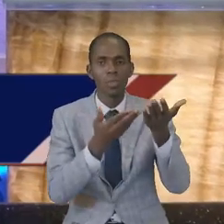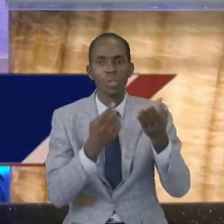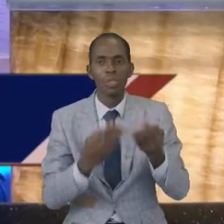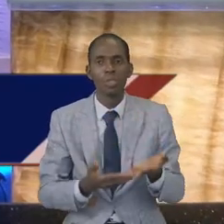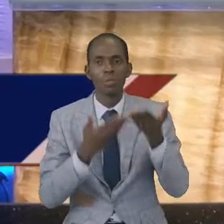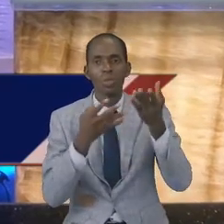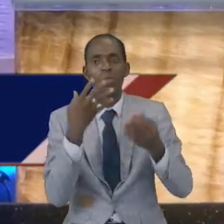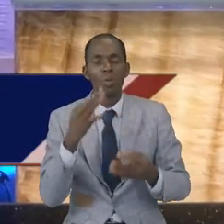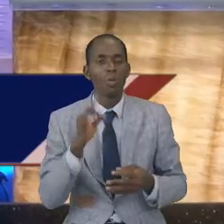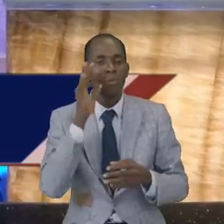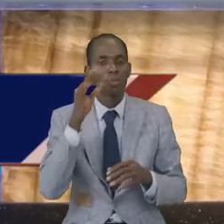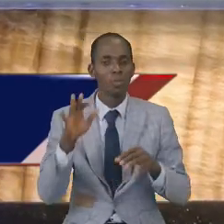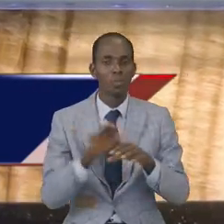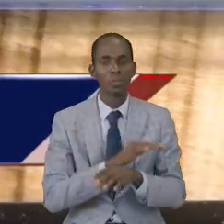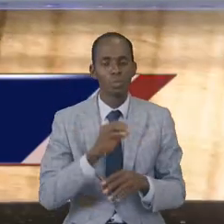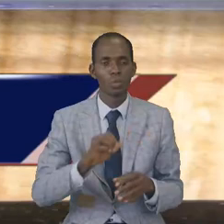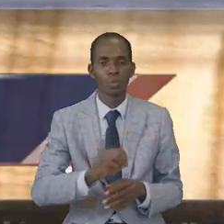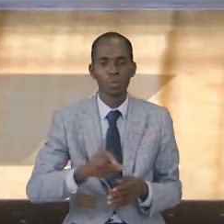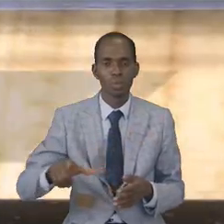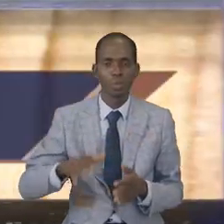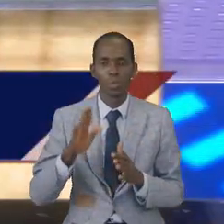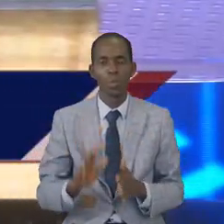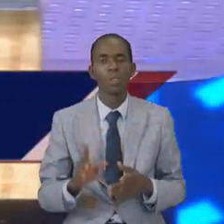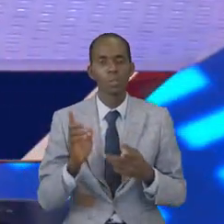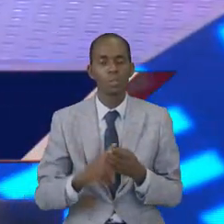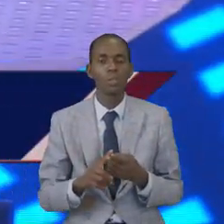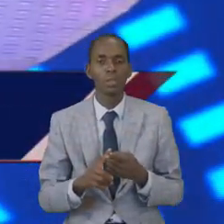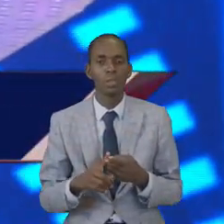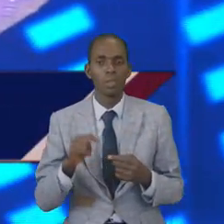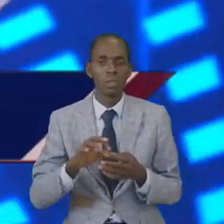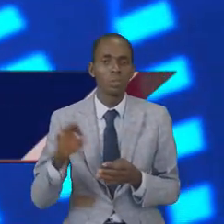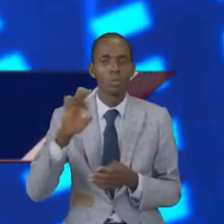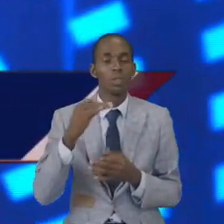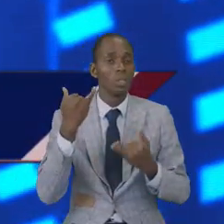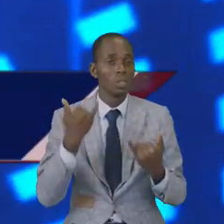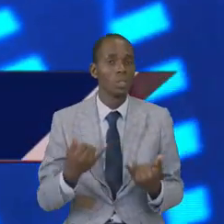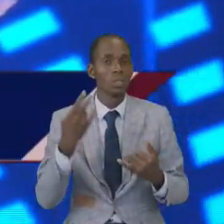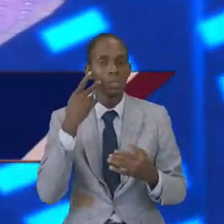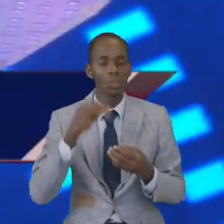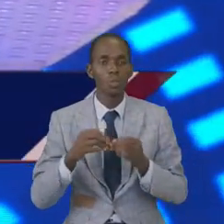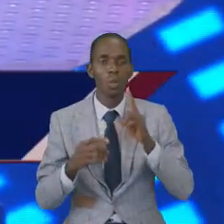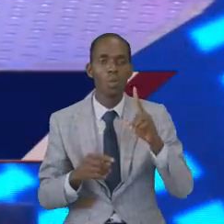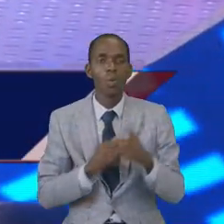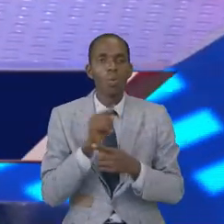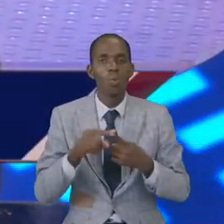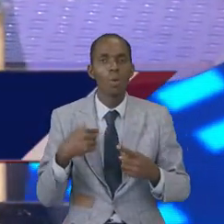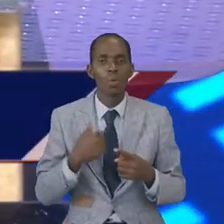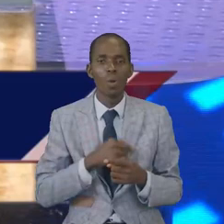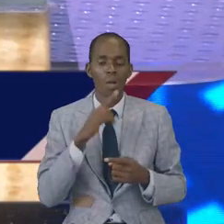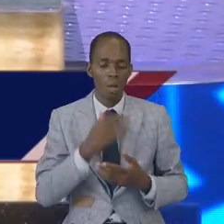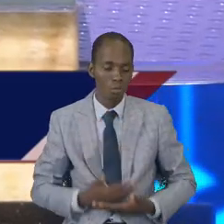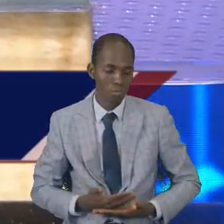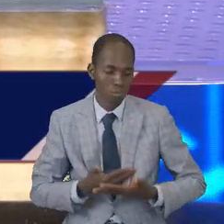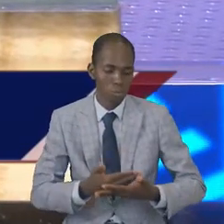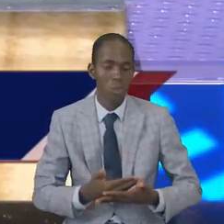sowers to the Spirit. Look at number one. The way we begin, if when we're born, he that's